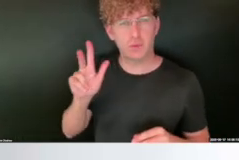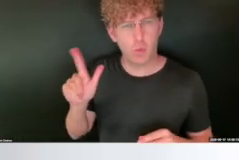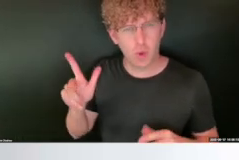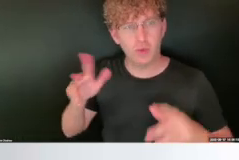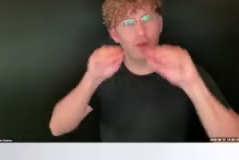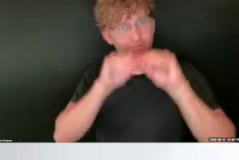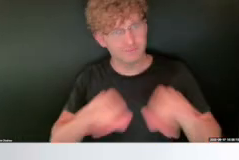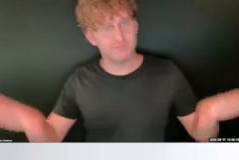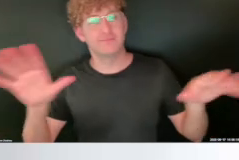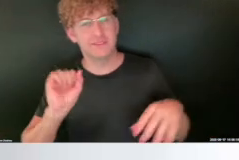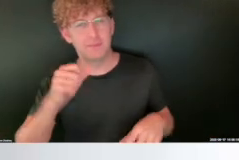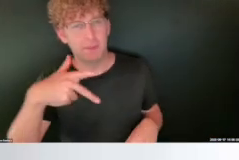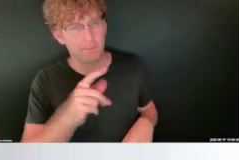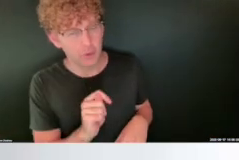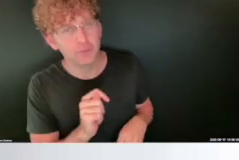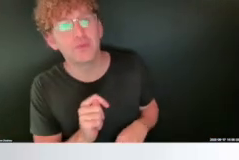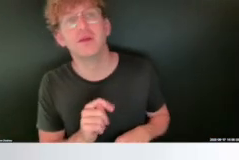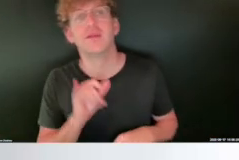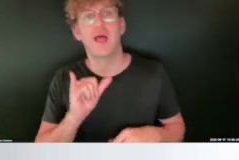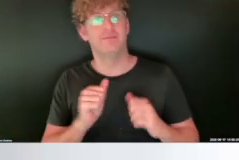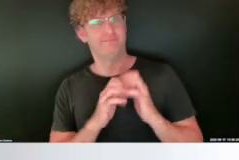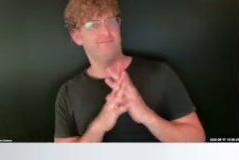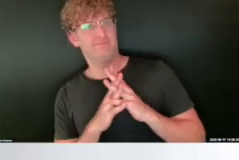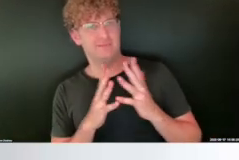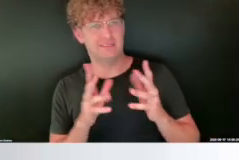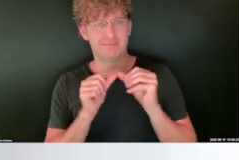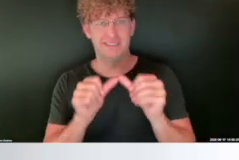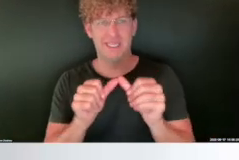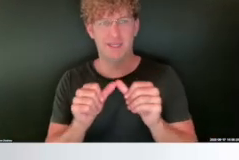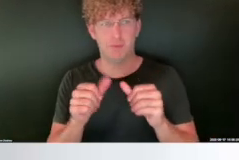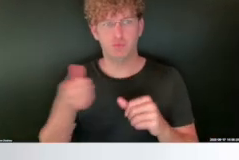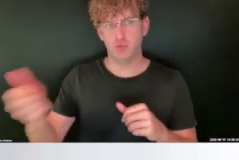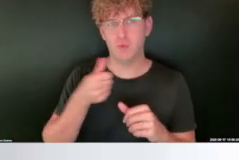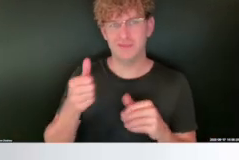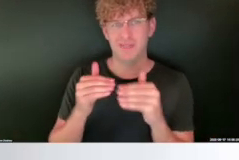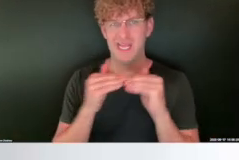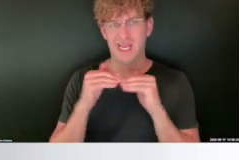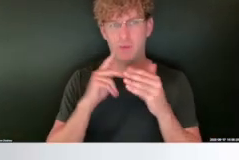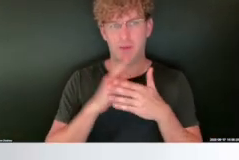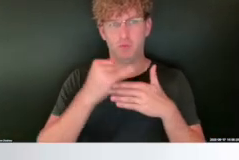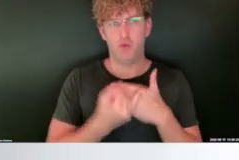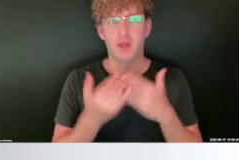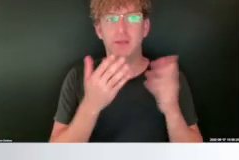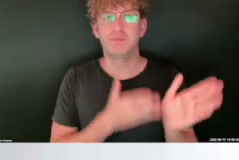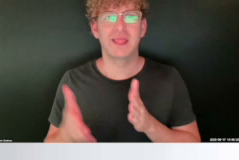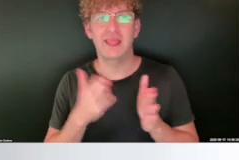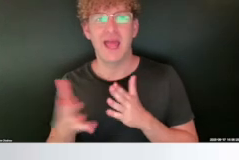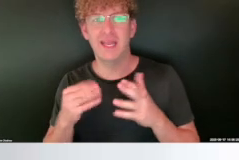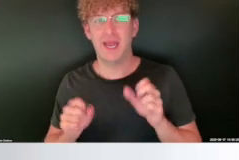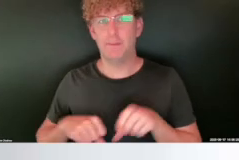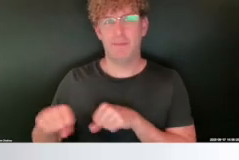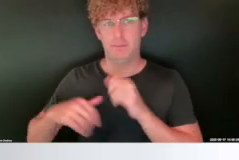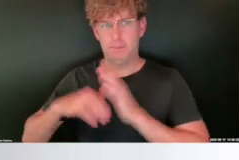and Capacity Building effort, the new projects located in Porterville, Watsonville, Hayward, and